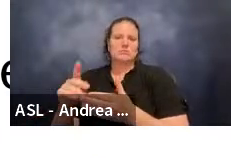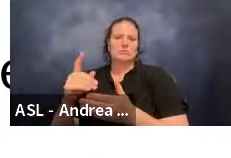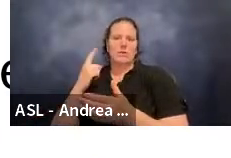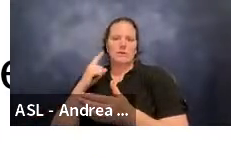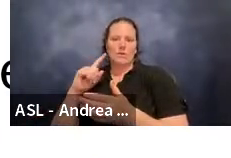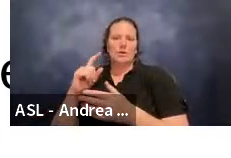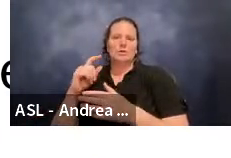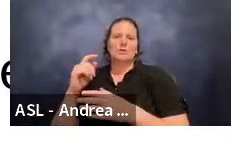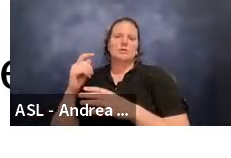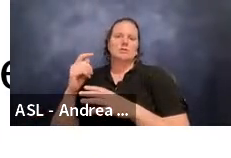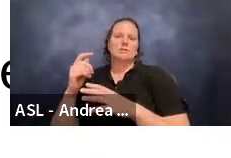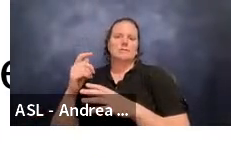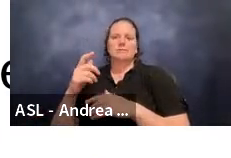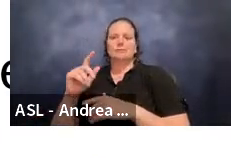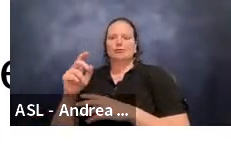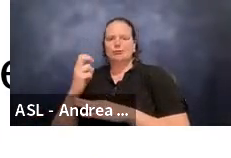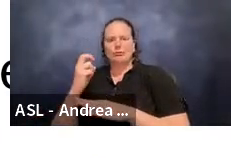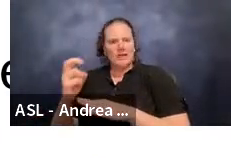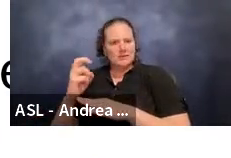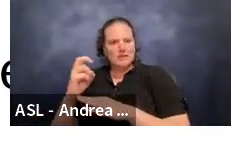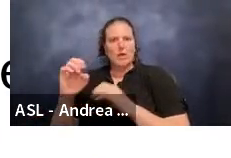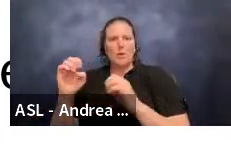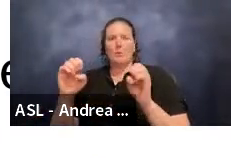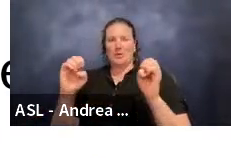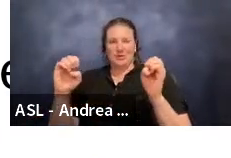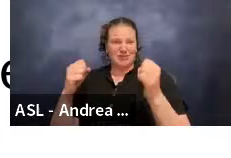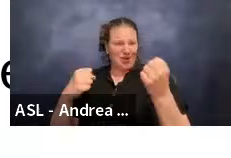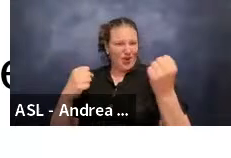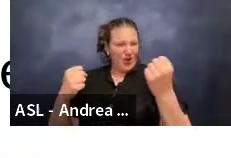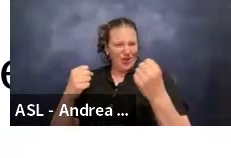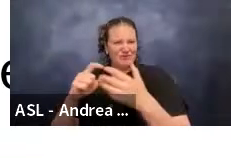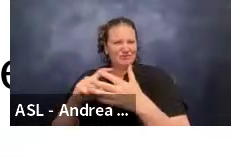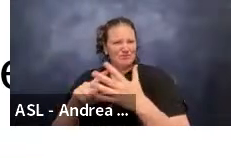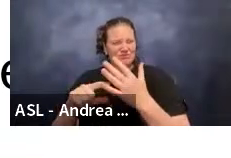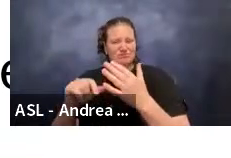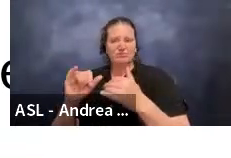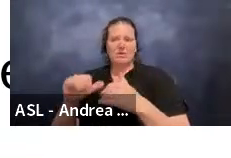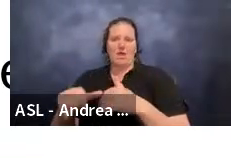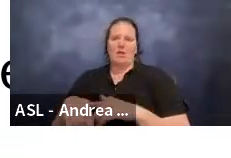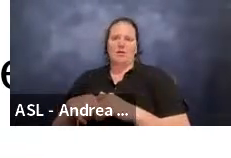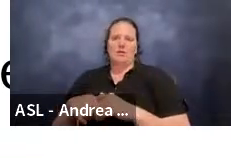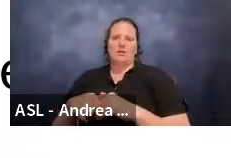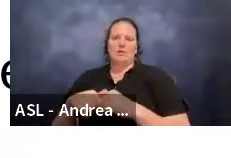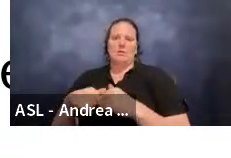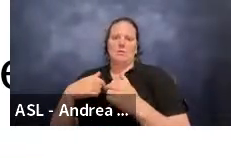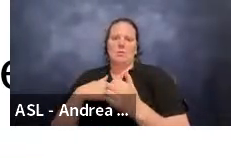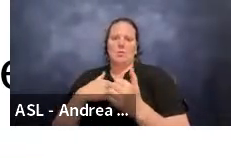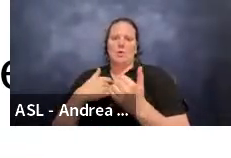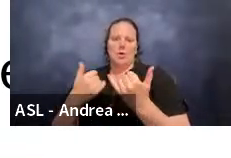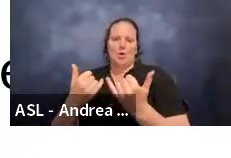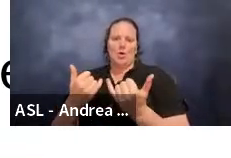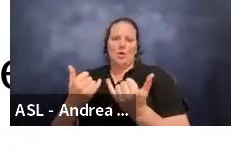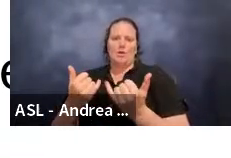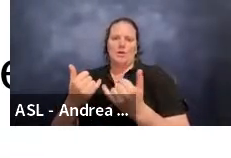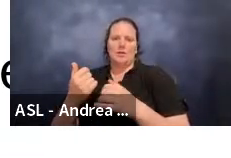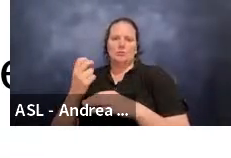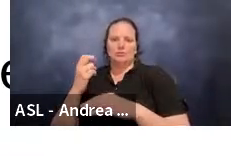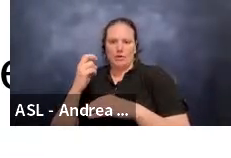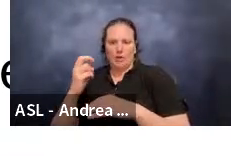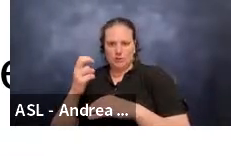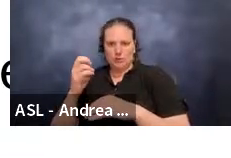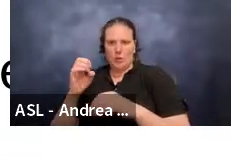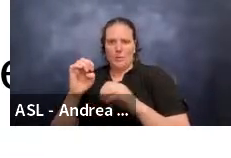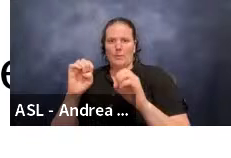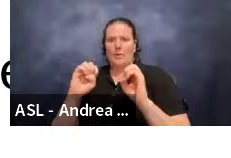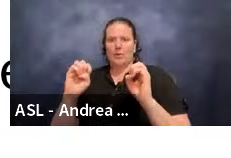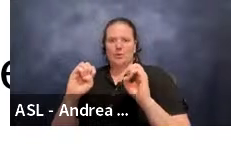for transit and for emergency vehicles as well, which is what we are currently, both transit and emergency